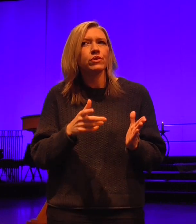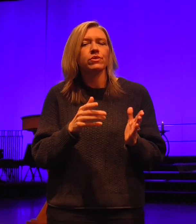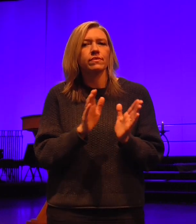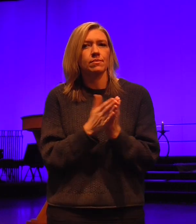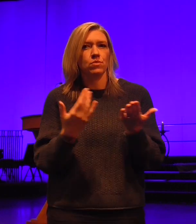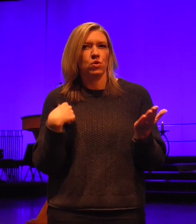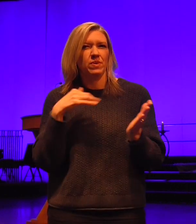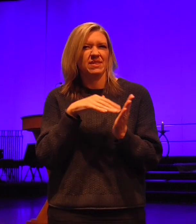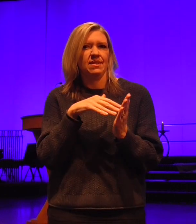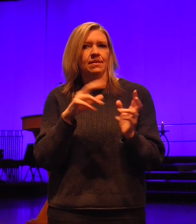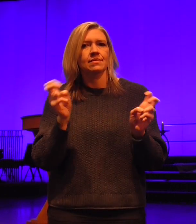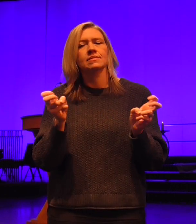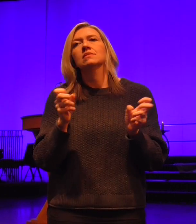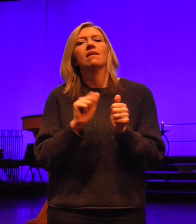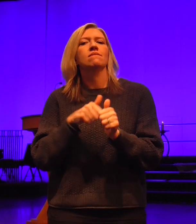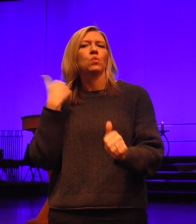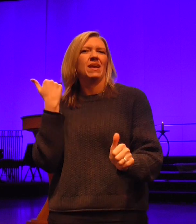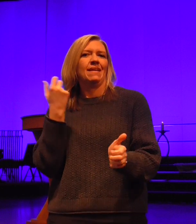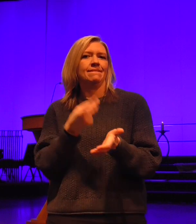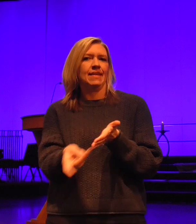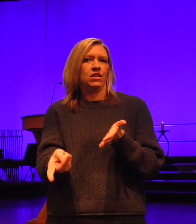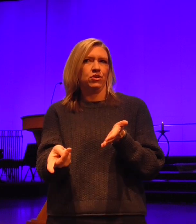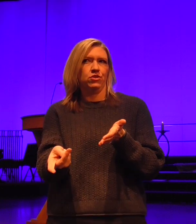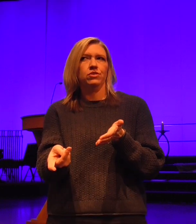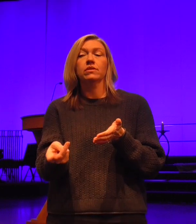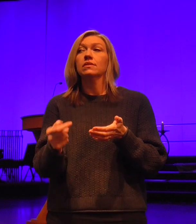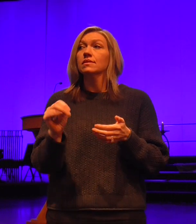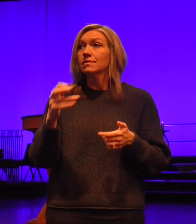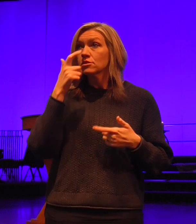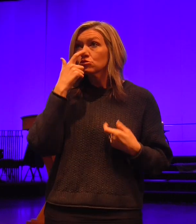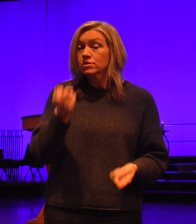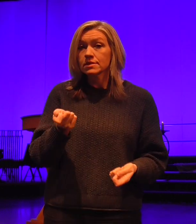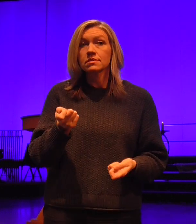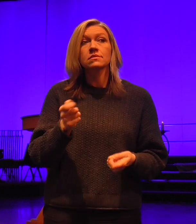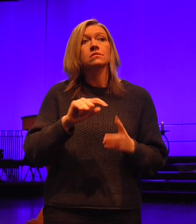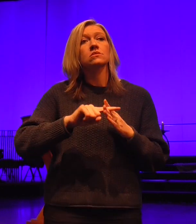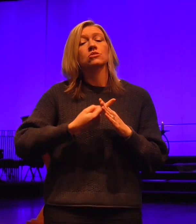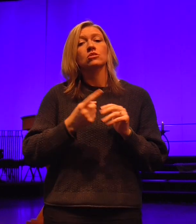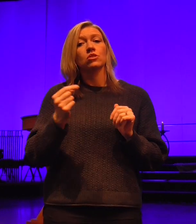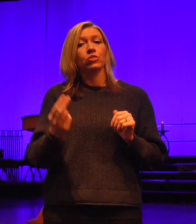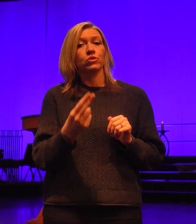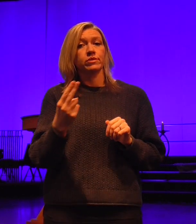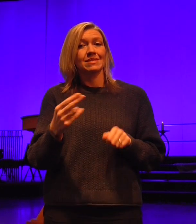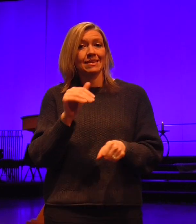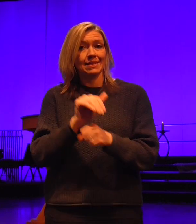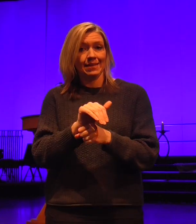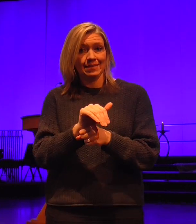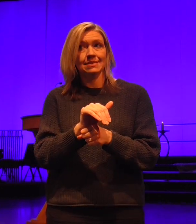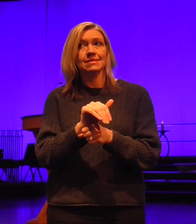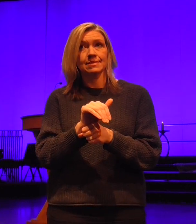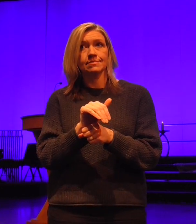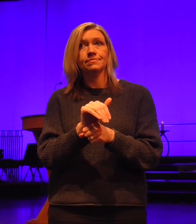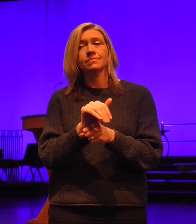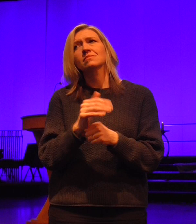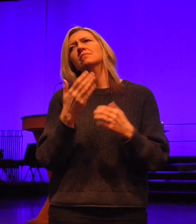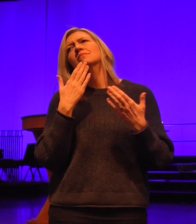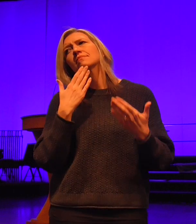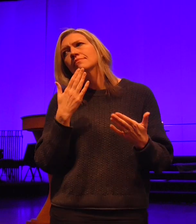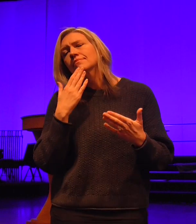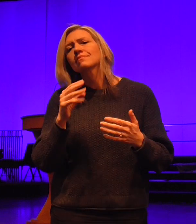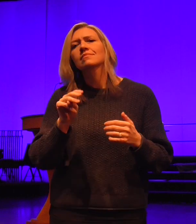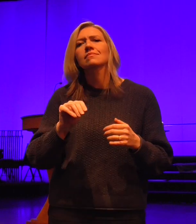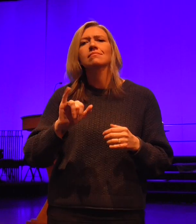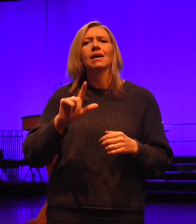avoiding failure. And so if this is of interest to you, it starts on Thursday night. And we're so grateful for the